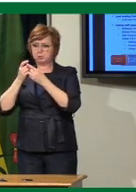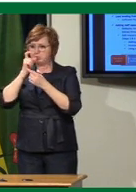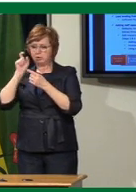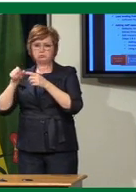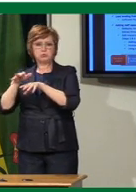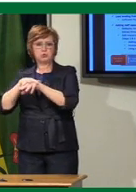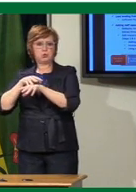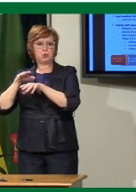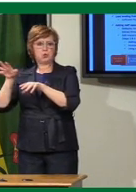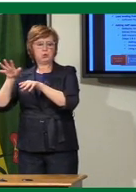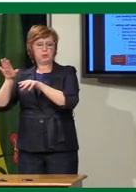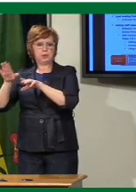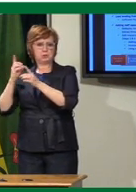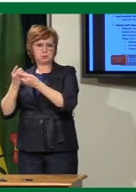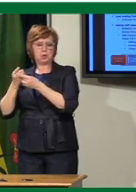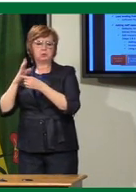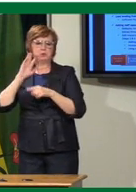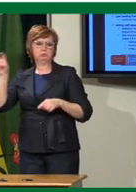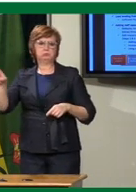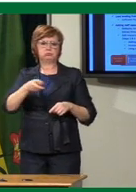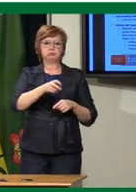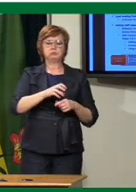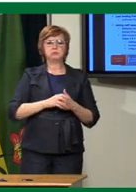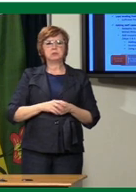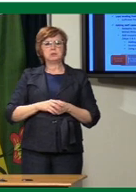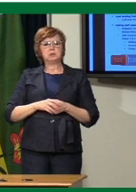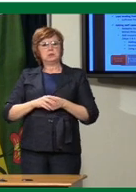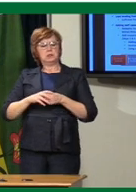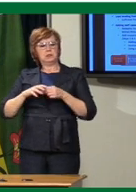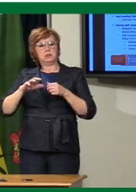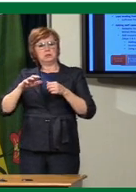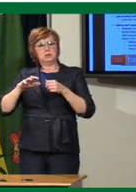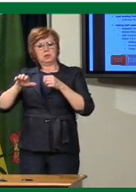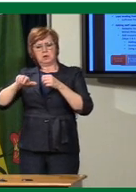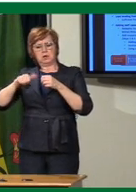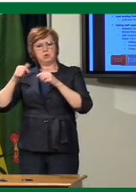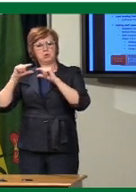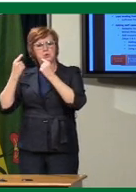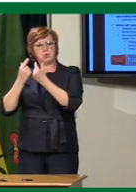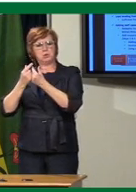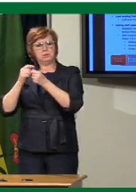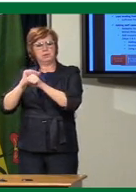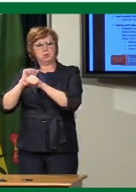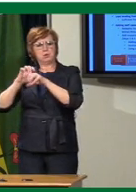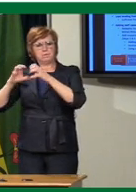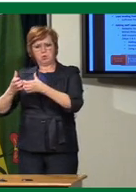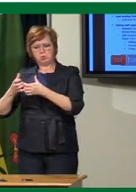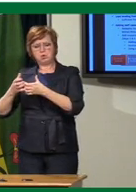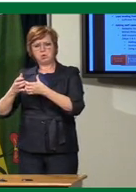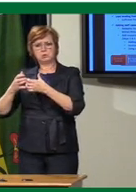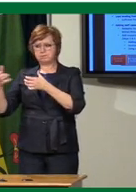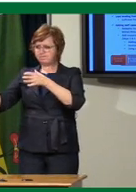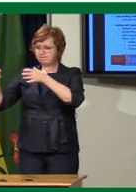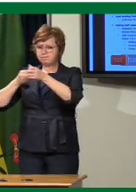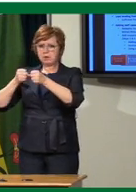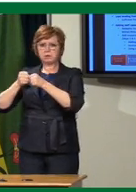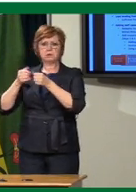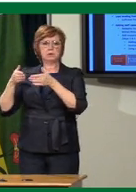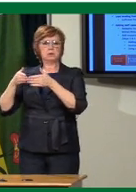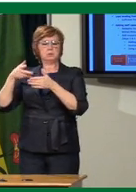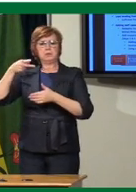We're also adding significant numbers through our supplementary workforce, which is bringing in external agencies to help us out by adding personnel from the Public